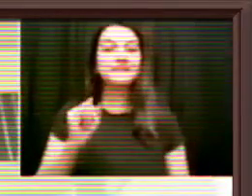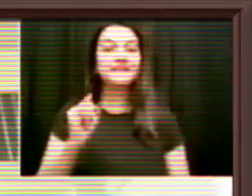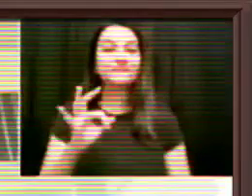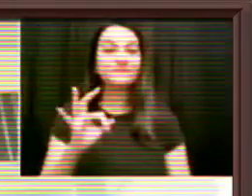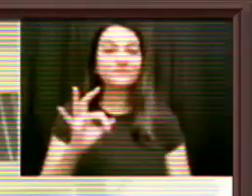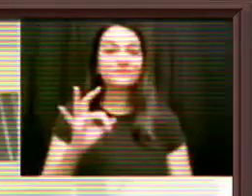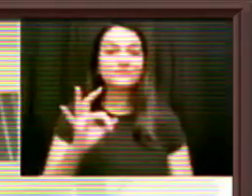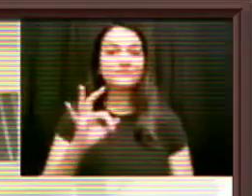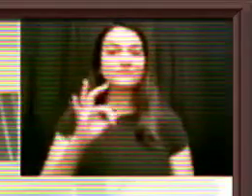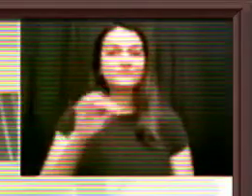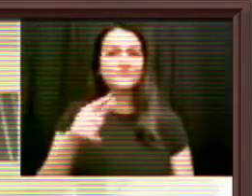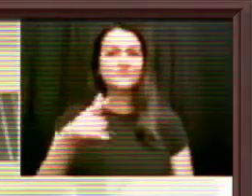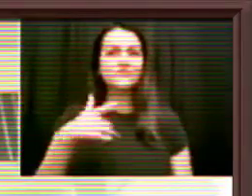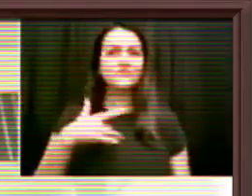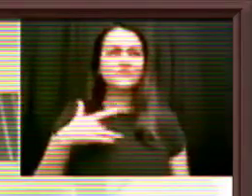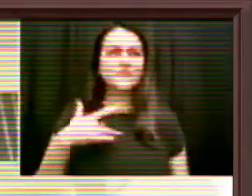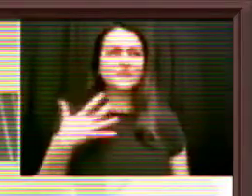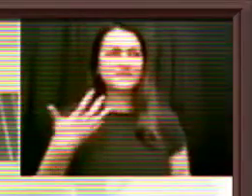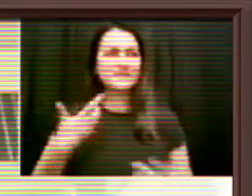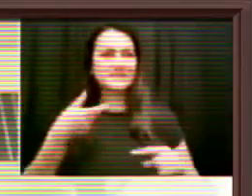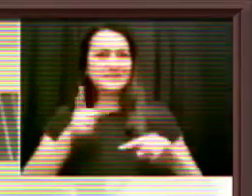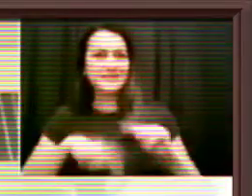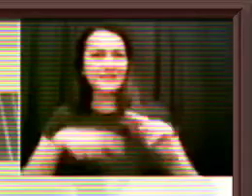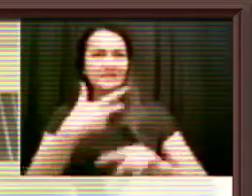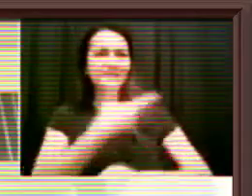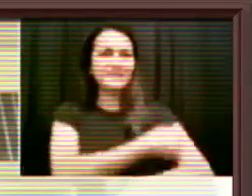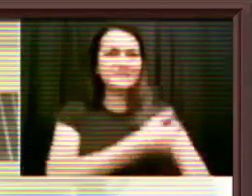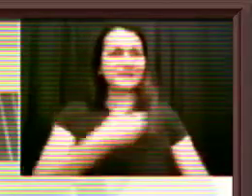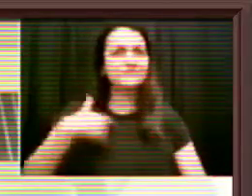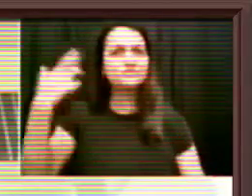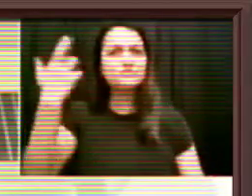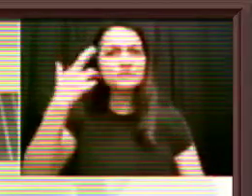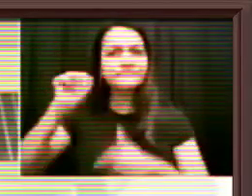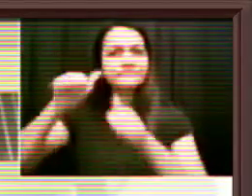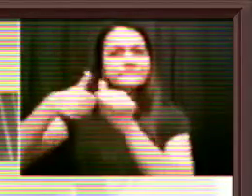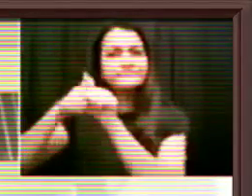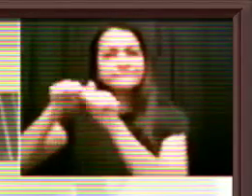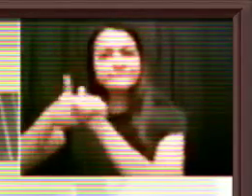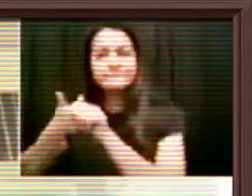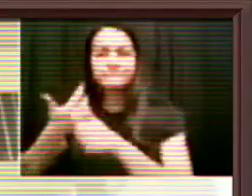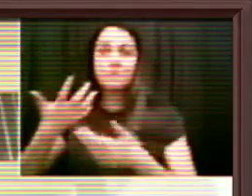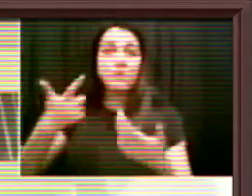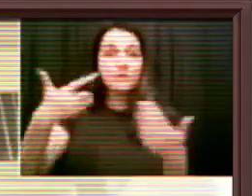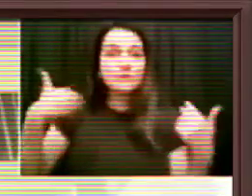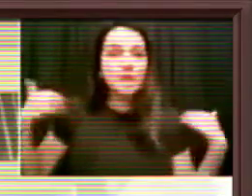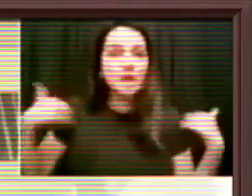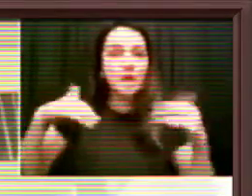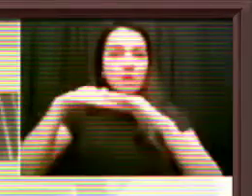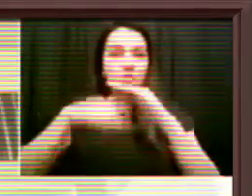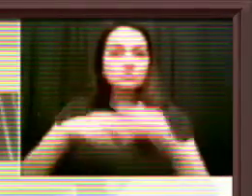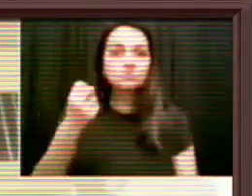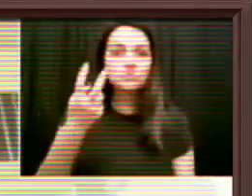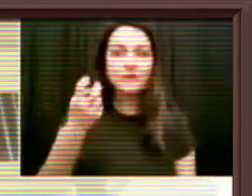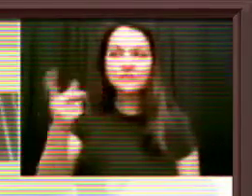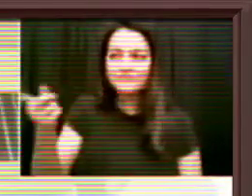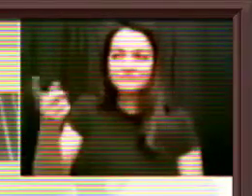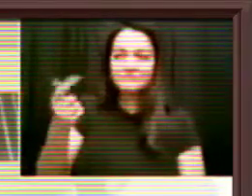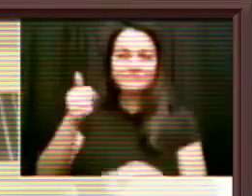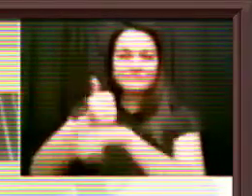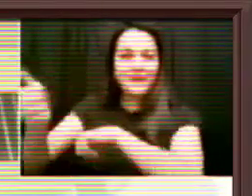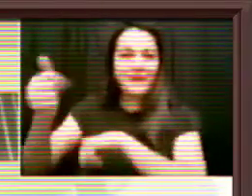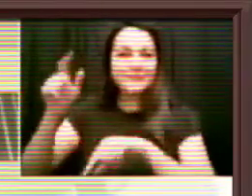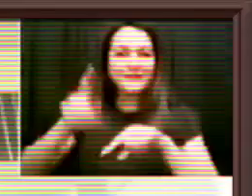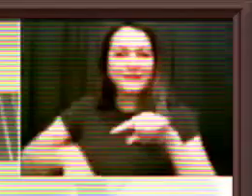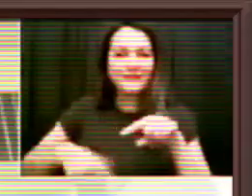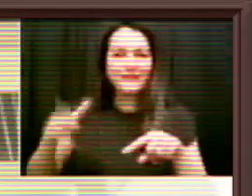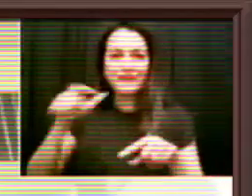And all this back and forth and division and talking trash and all this, you know, this coon talk. Like, you know,